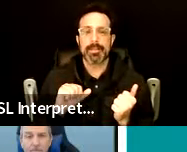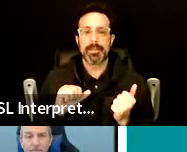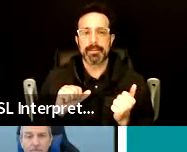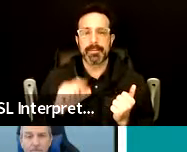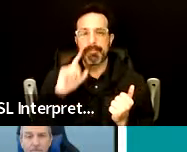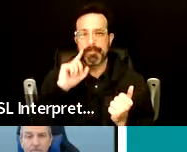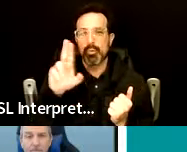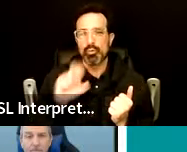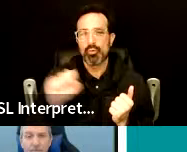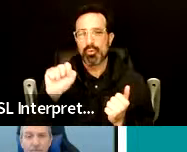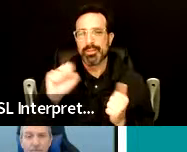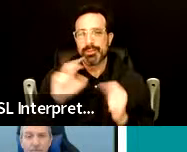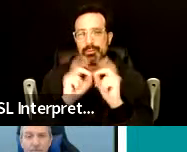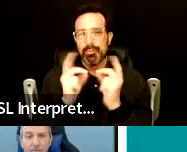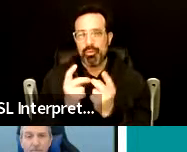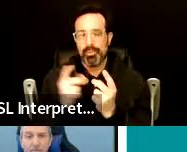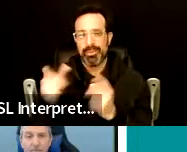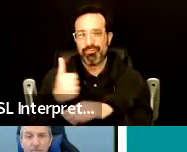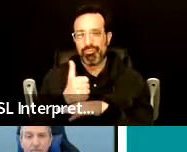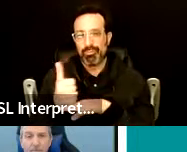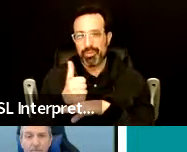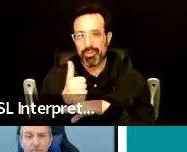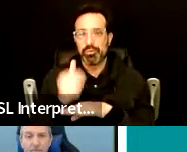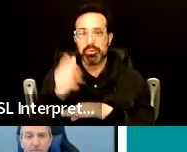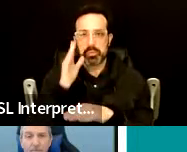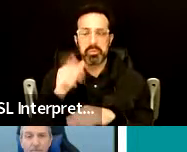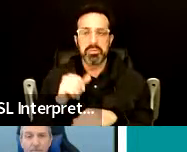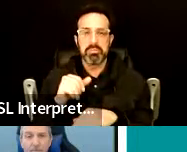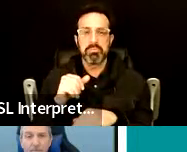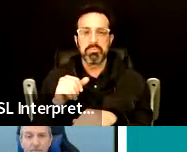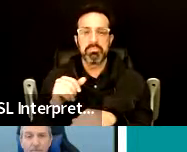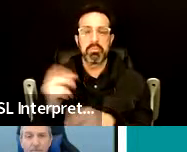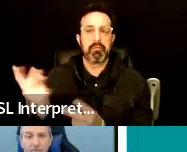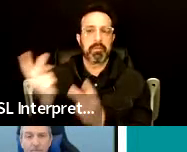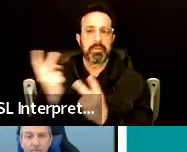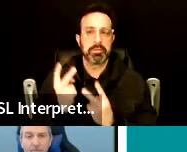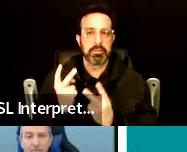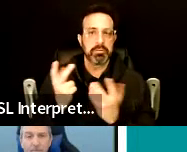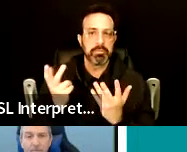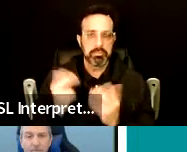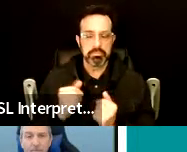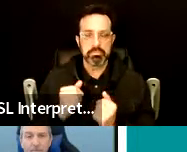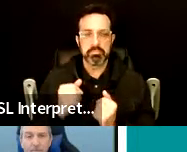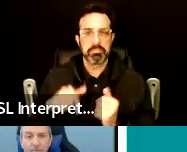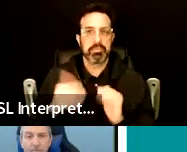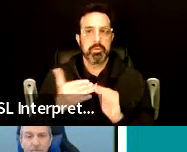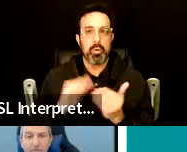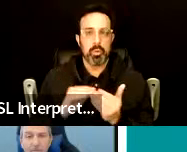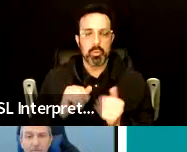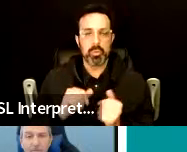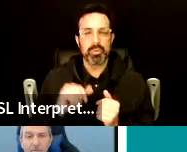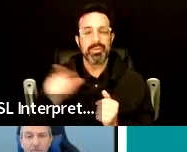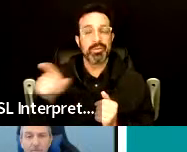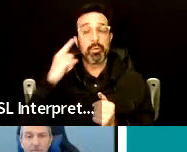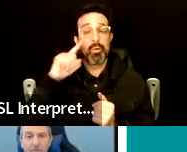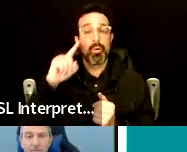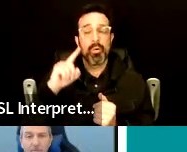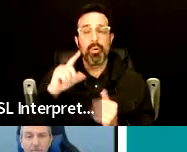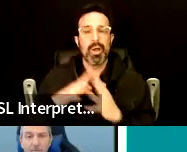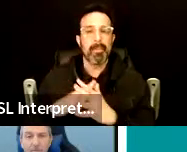U.S. Department of Transportation will be in town. He's in town for actually the American Public